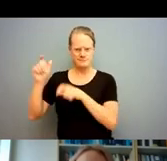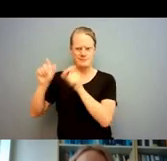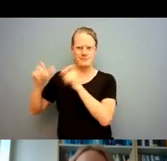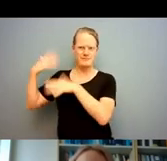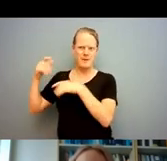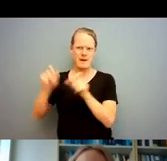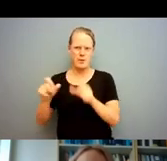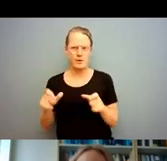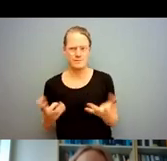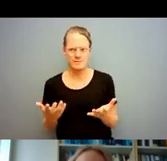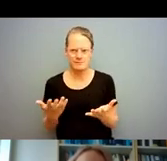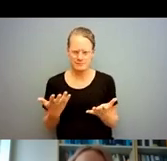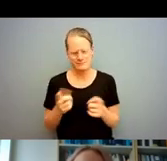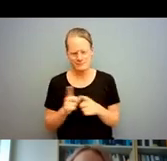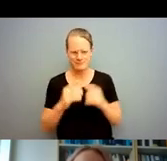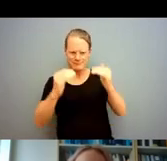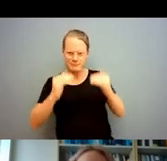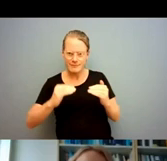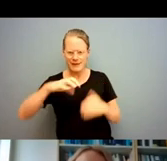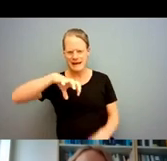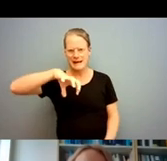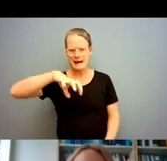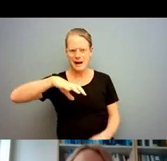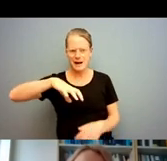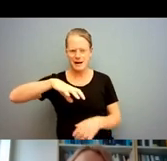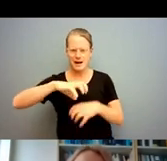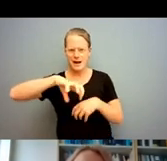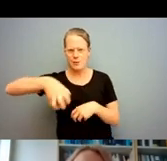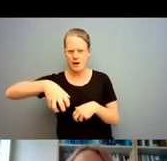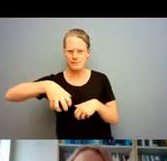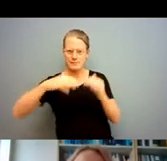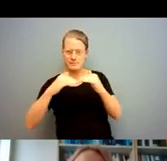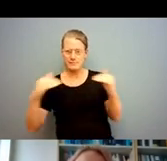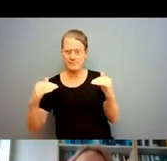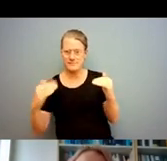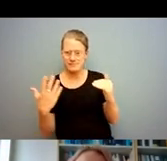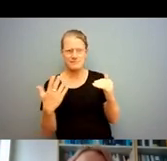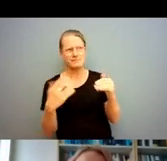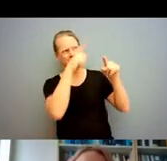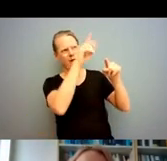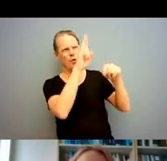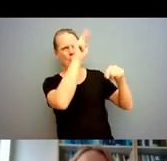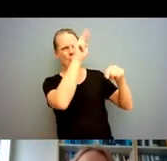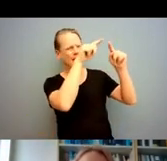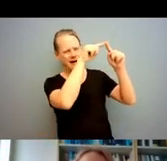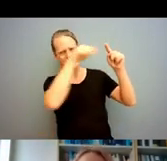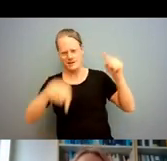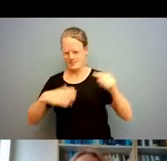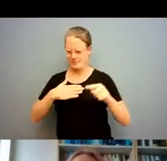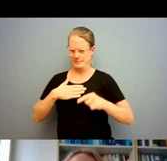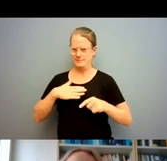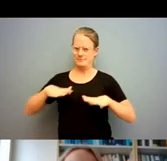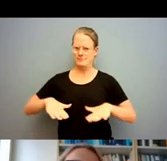level and Indigenous peoples' rights on the individual level? Well, the declaration